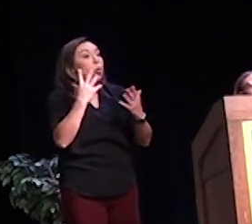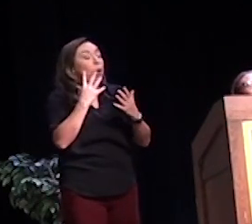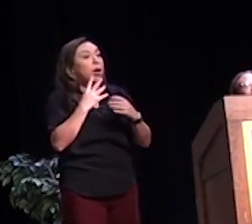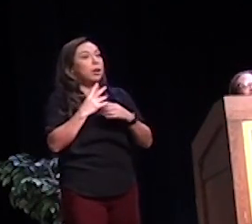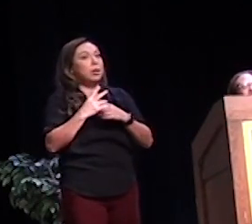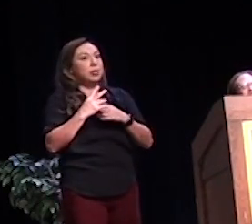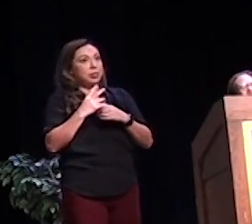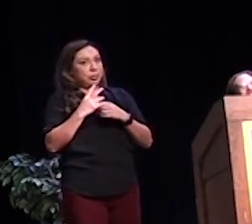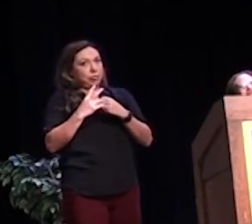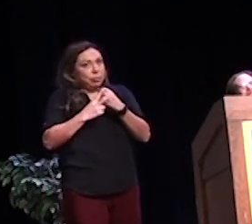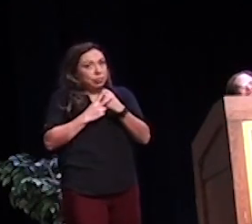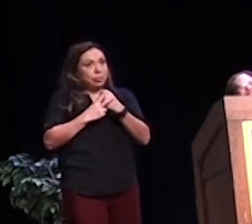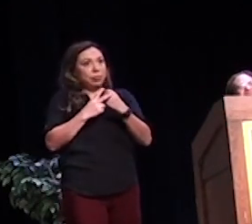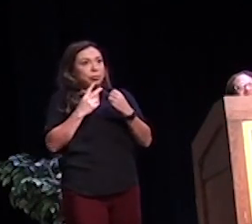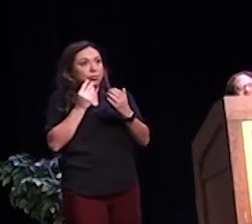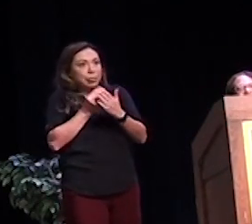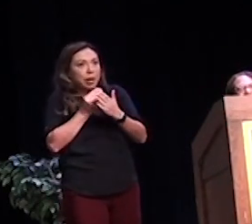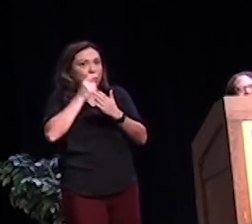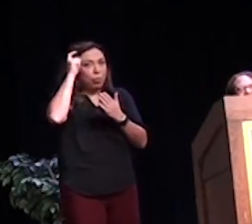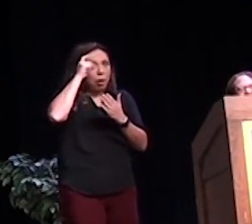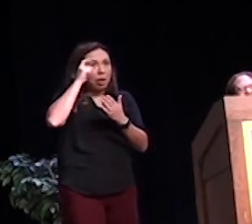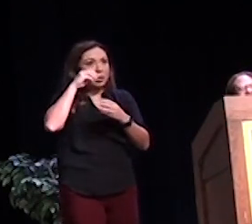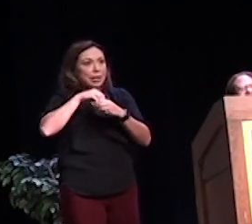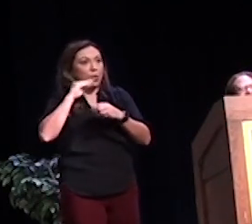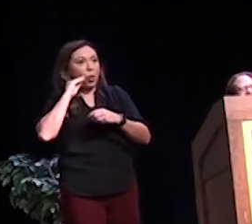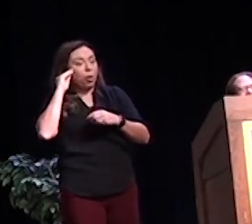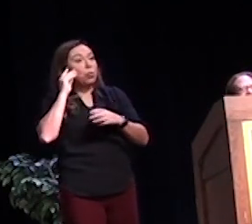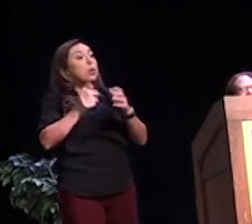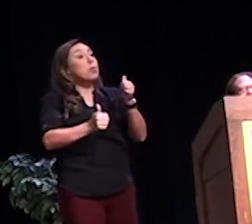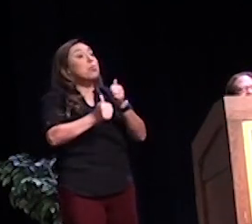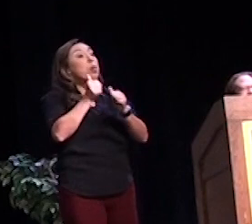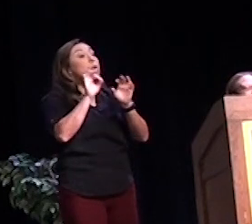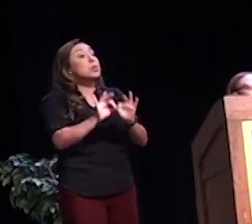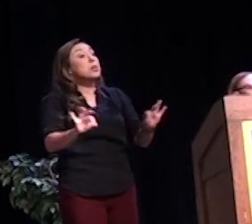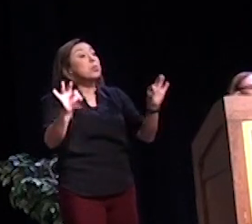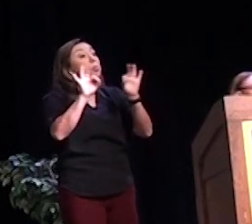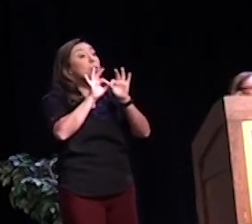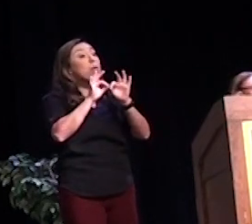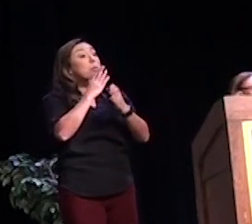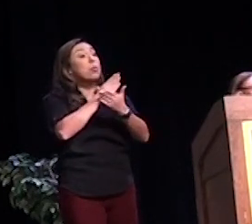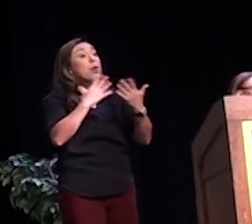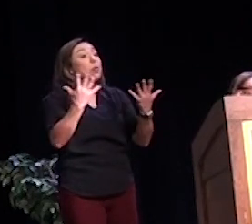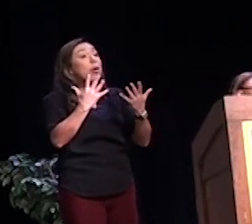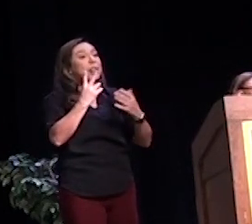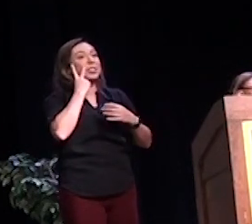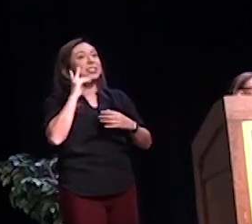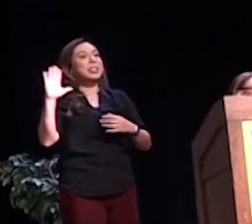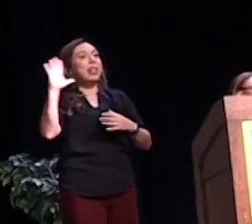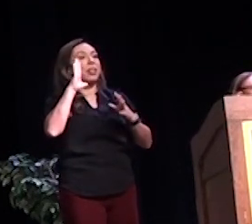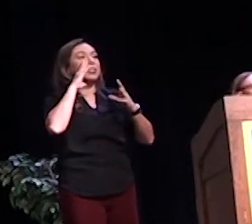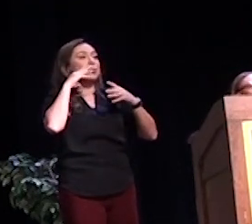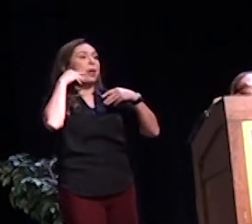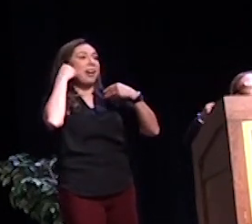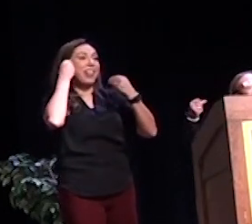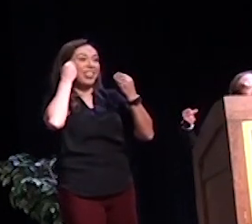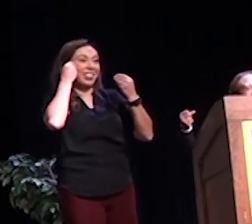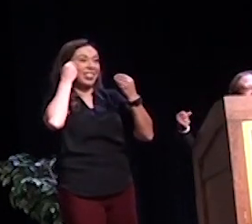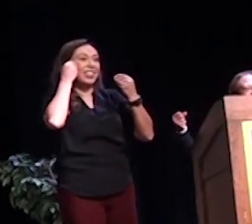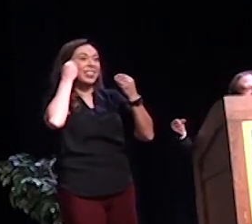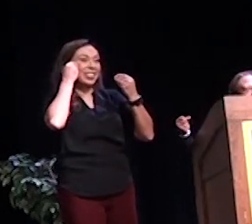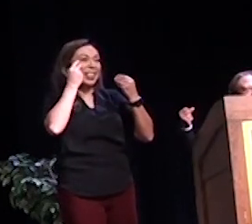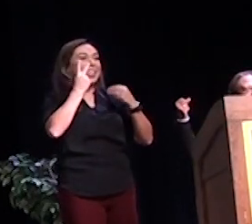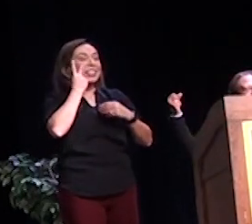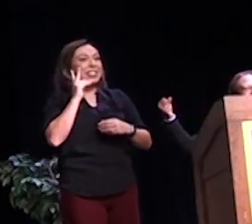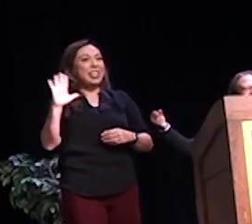But it was so wonderful. The most important part was just seeing the smile on their faces and the hopefulness